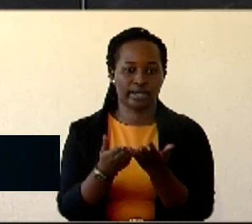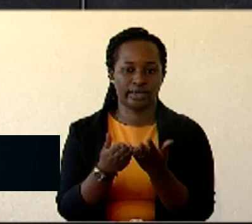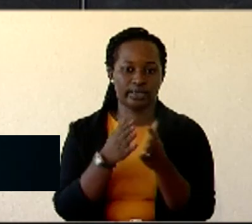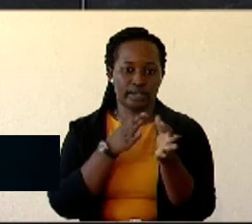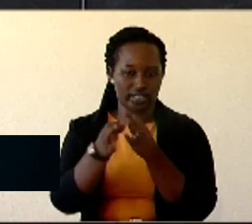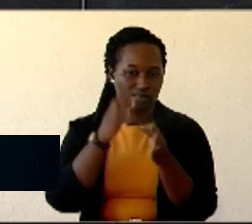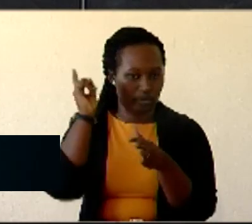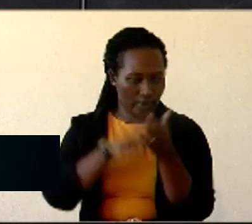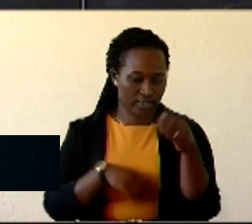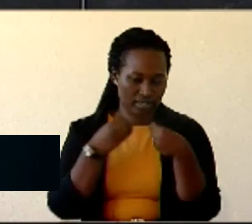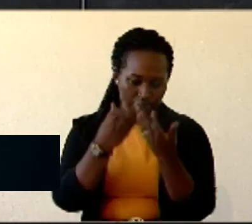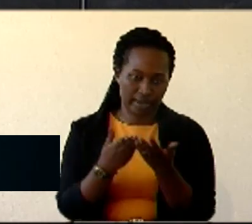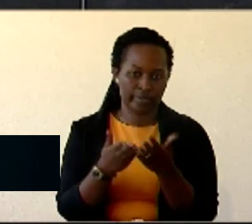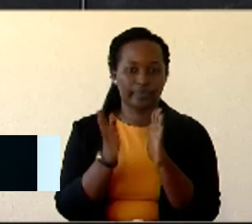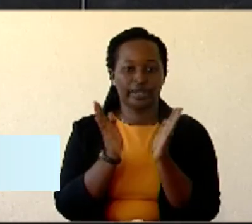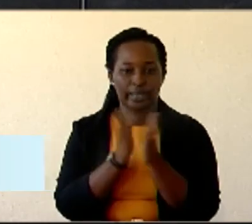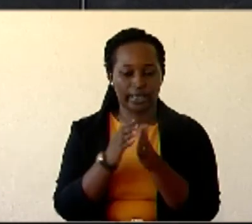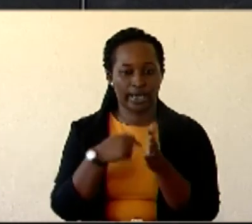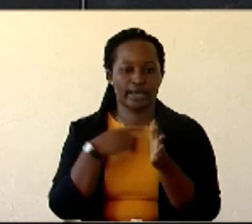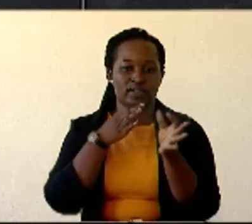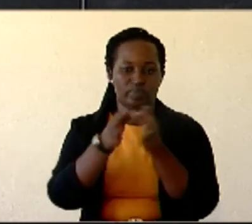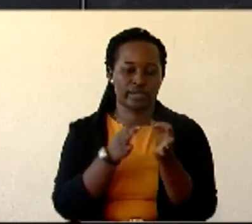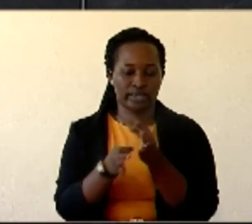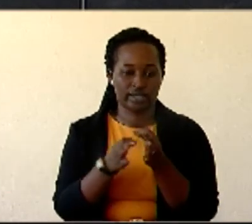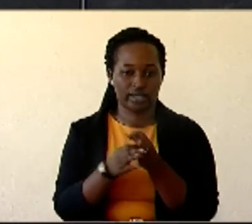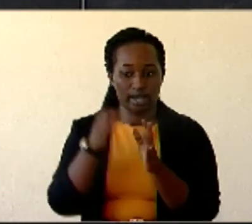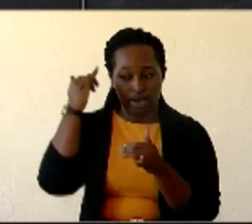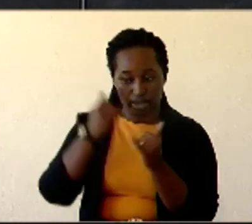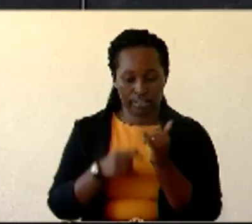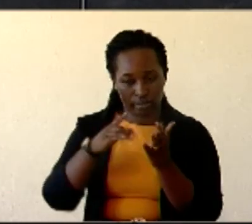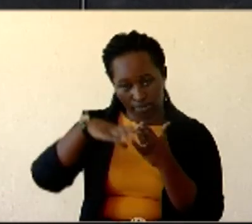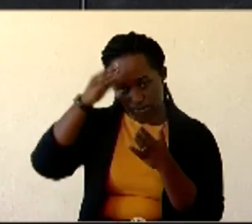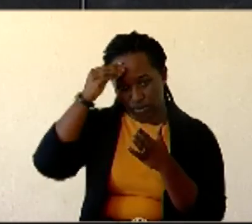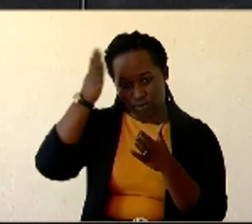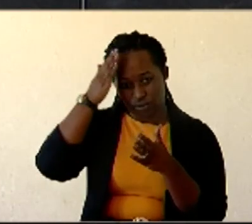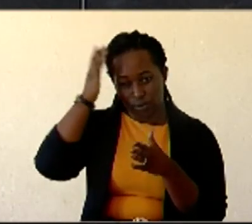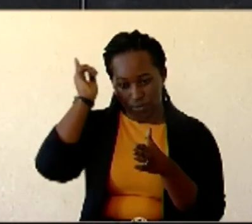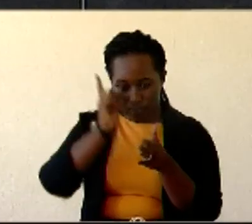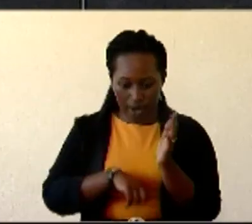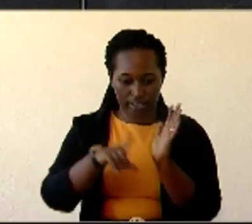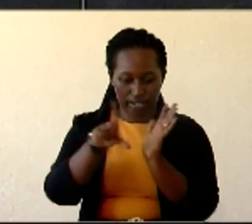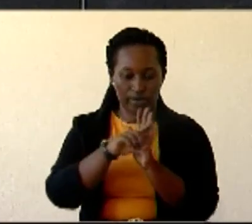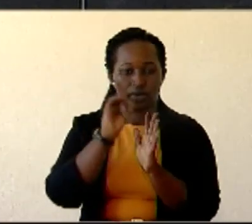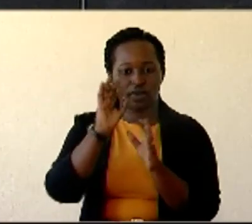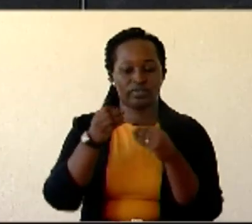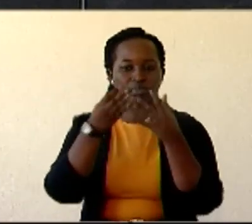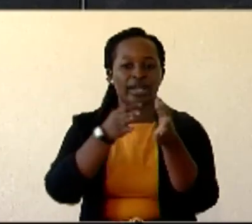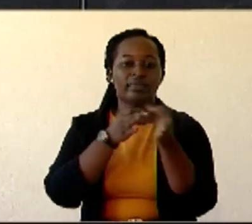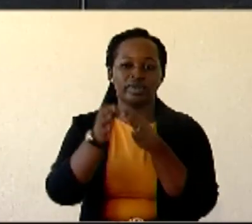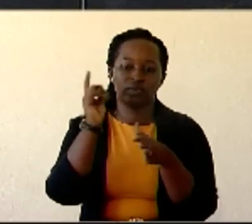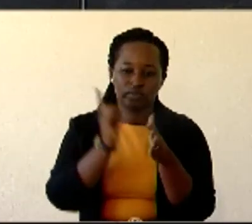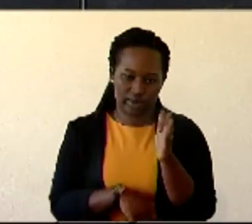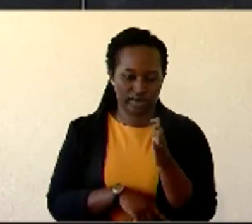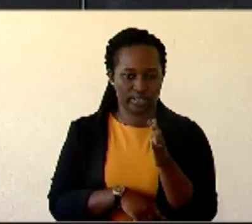what supply is, and I expect even at the end of the lesson to know what the law of supply states, what it